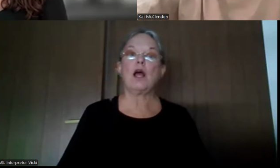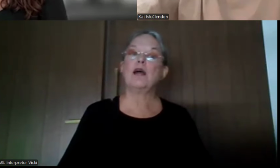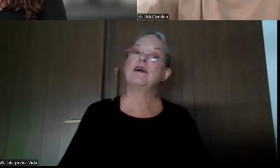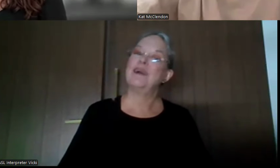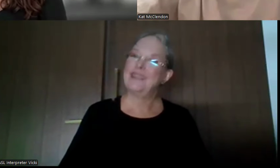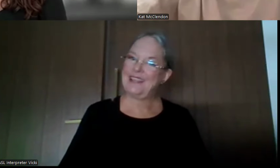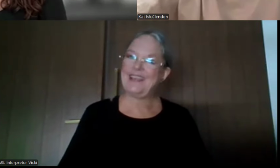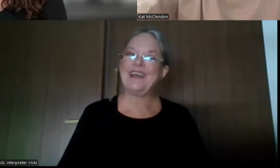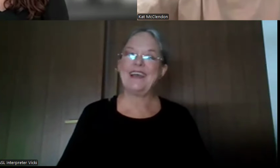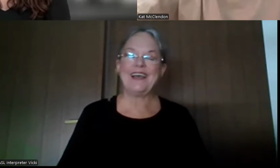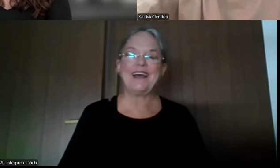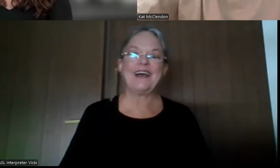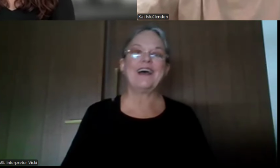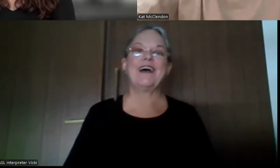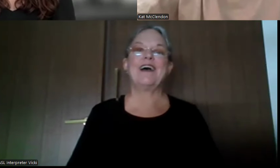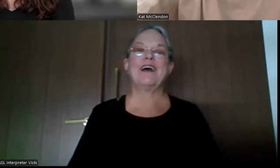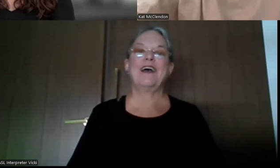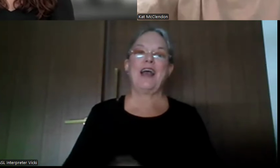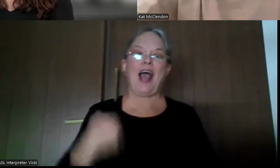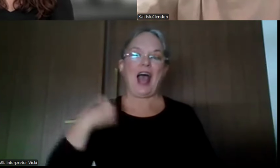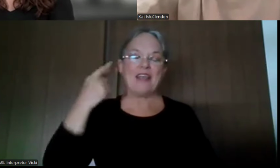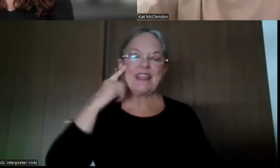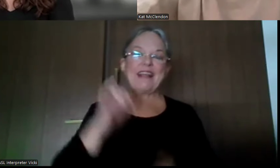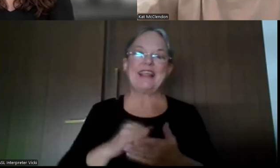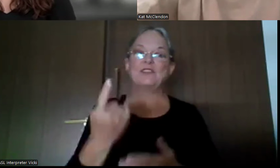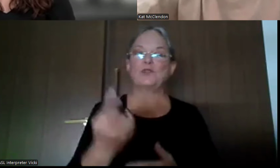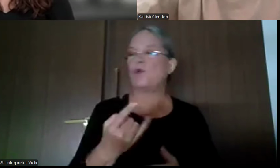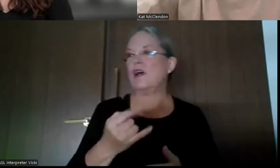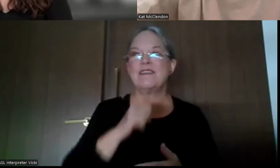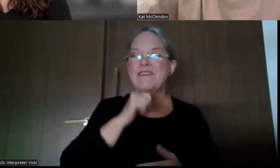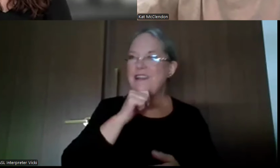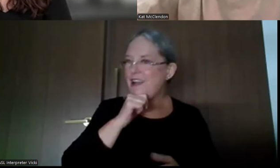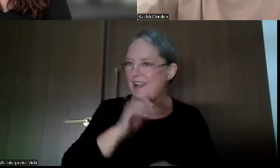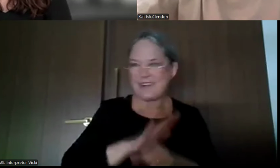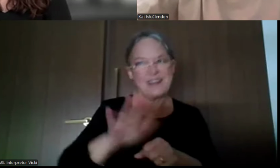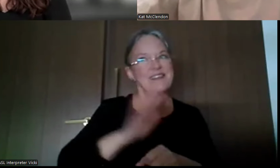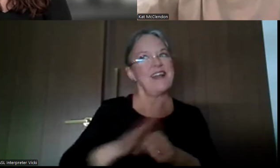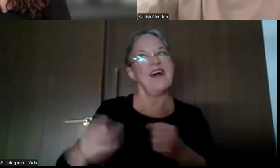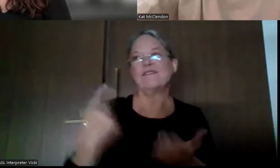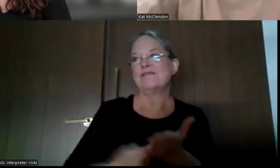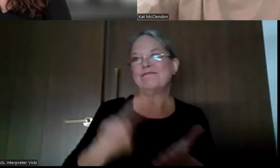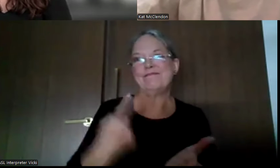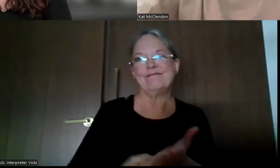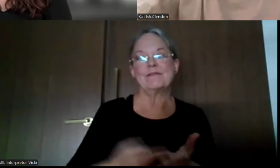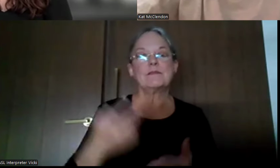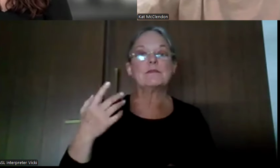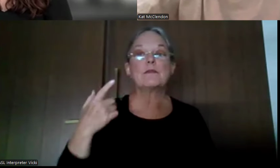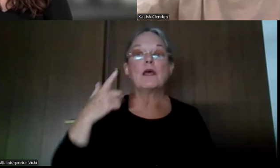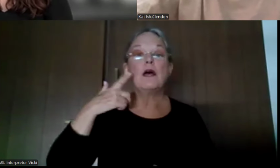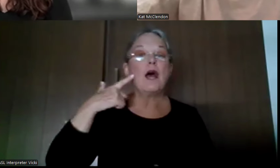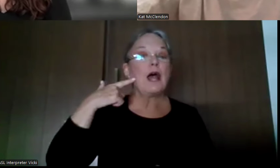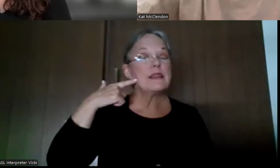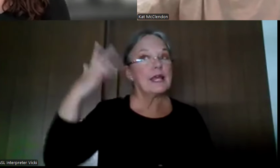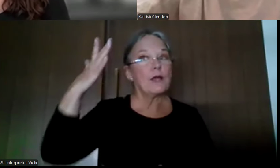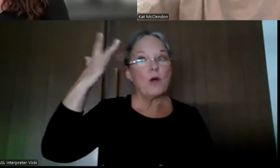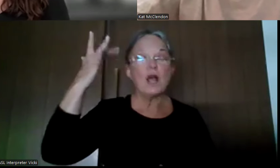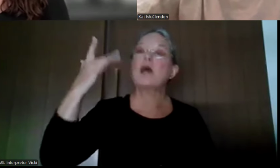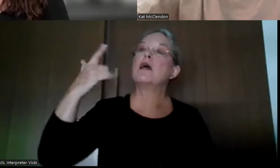think Yeah, I think it's definitely one that doesn't get talked about enough. And I think that's because, like, one